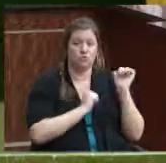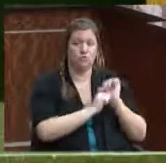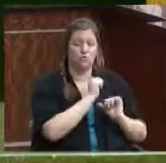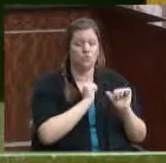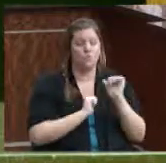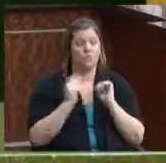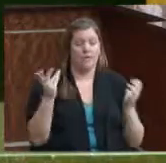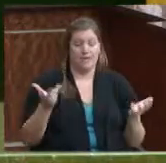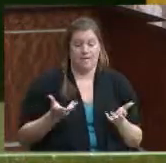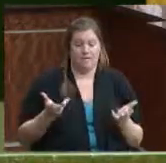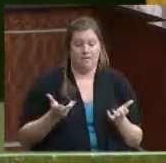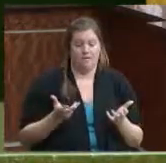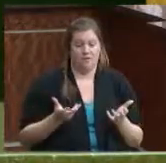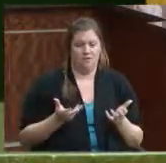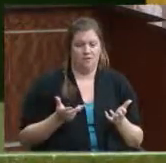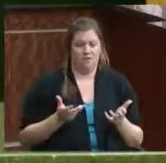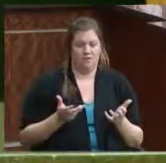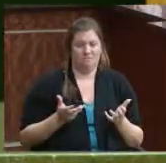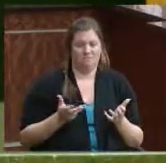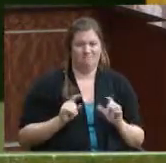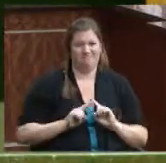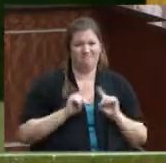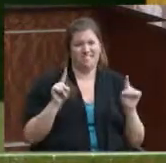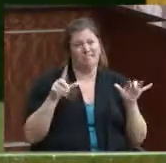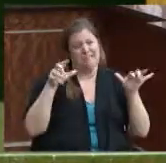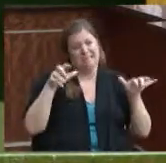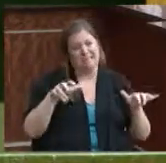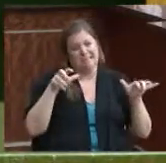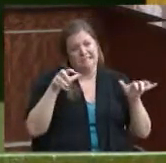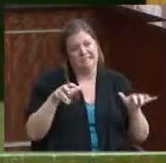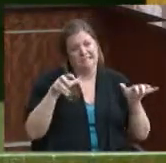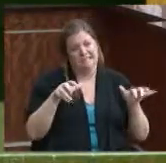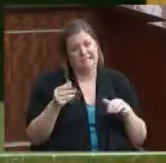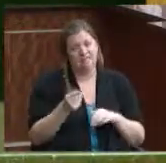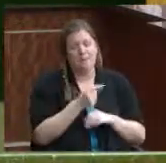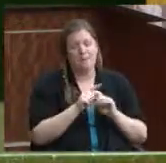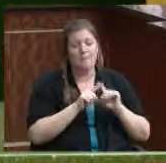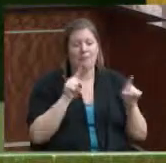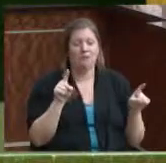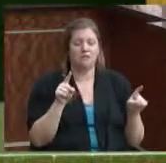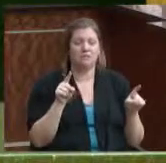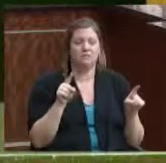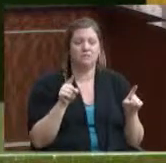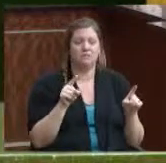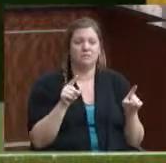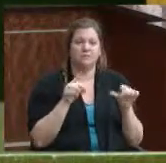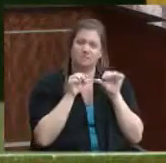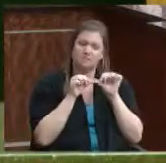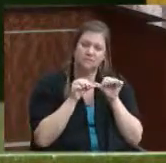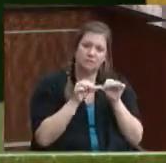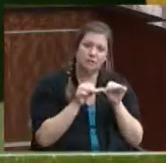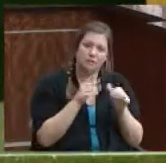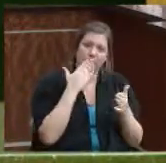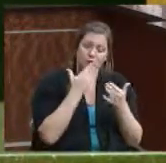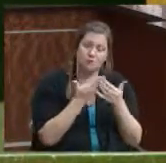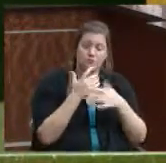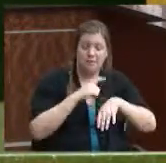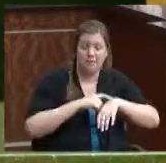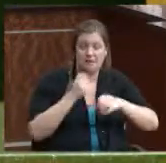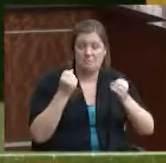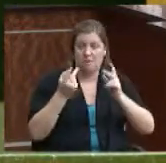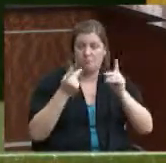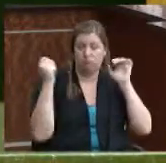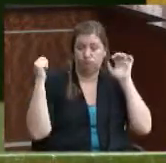Center. And although the rain kind of put a damper on things, they continued. They had a good turnout,